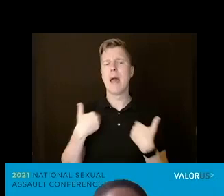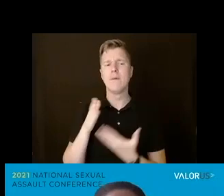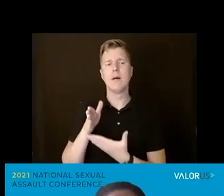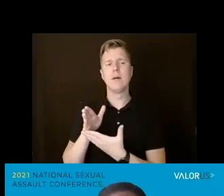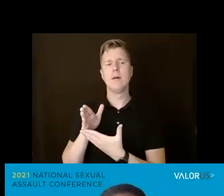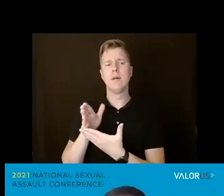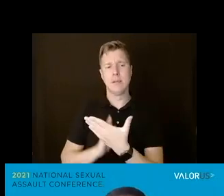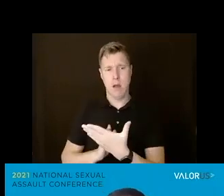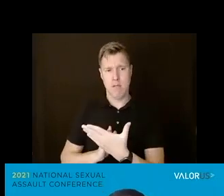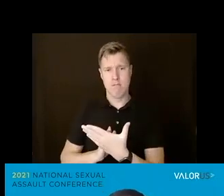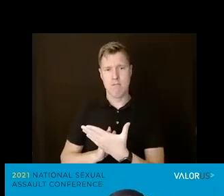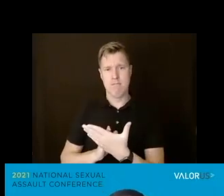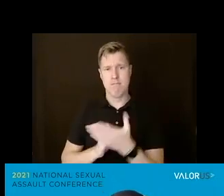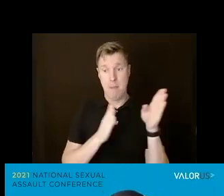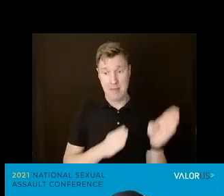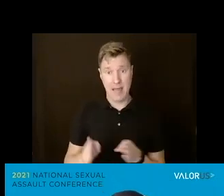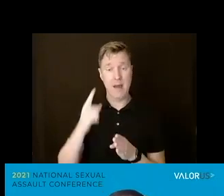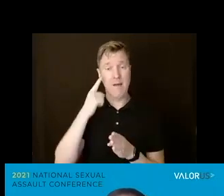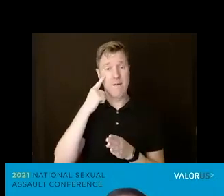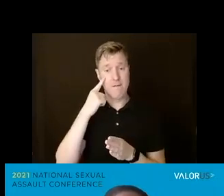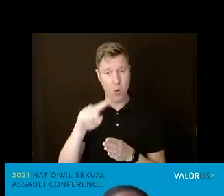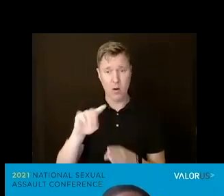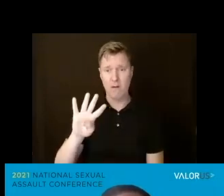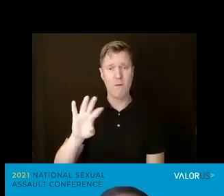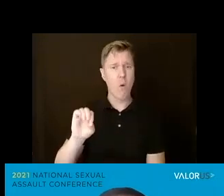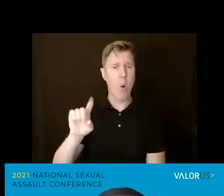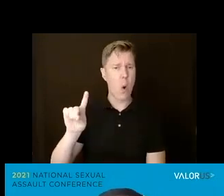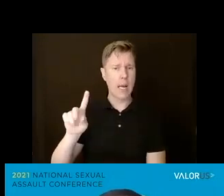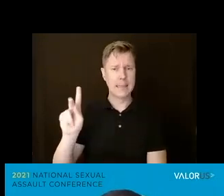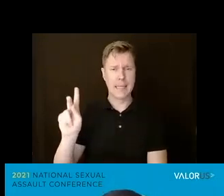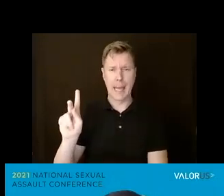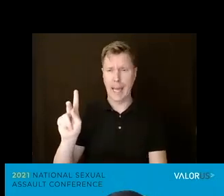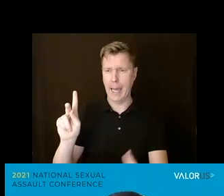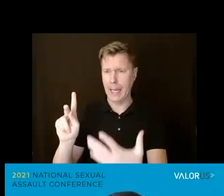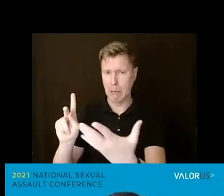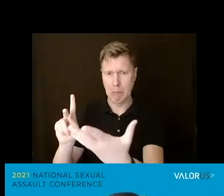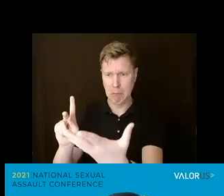we have a plan for 401k, what is it, Diane?